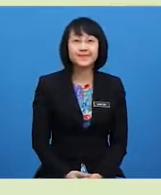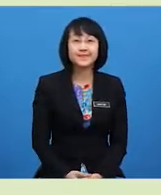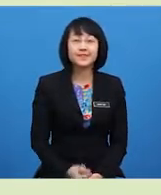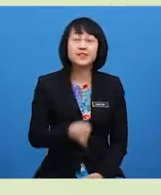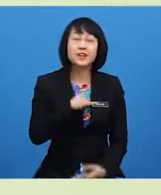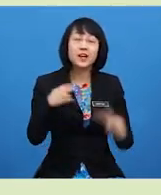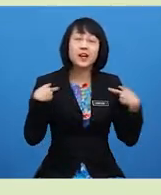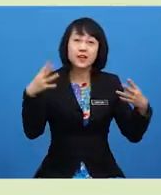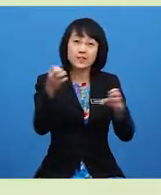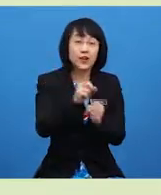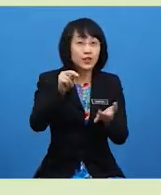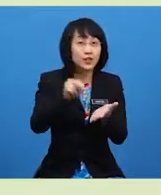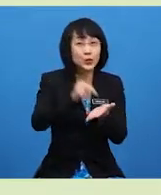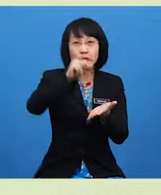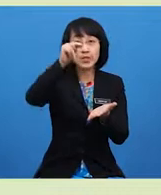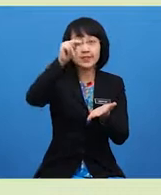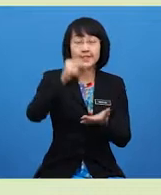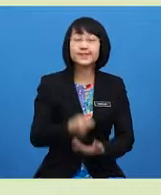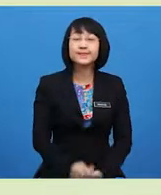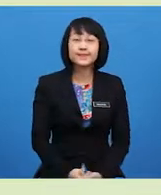I've got noodles.